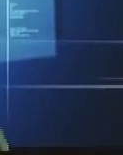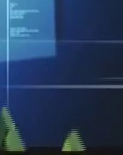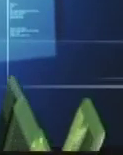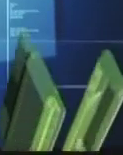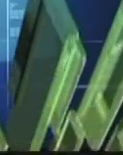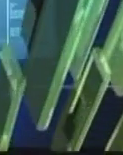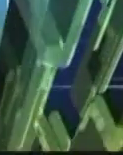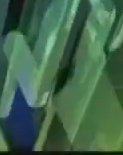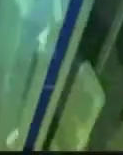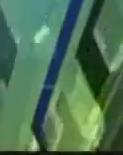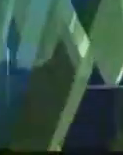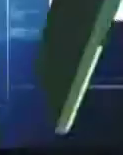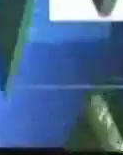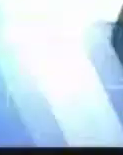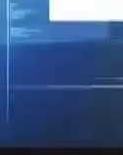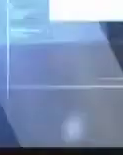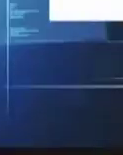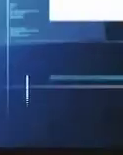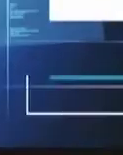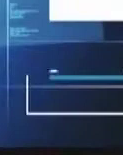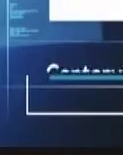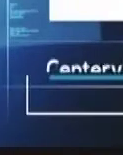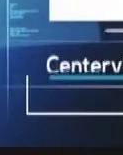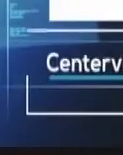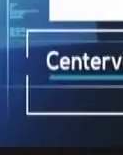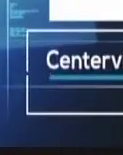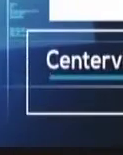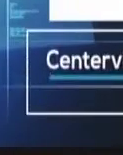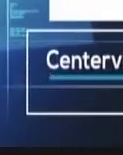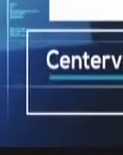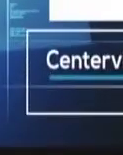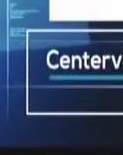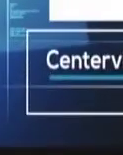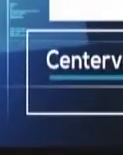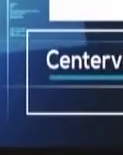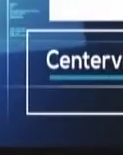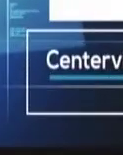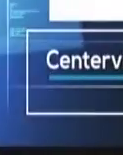This is ZNS Total Sports, brought to you by Fourth Terrace Diagnostic Center.